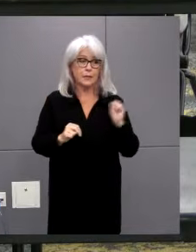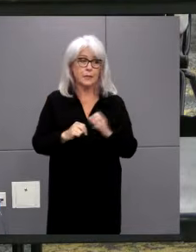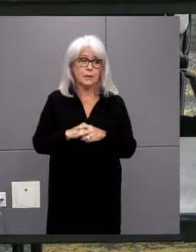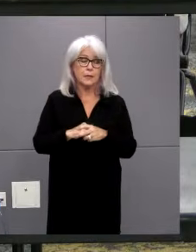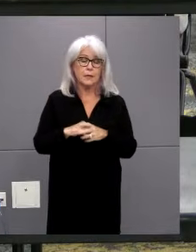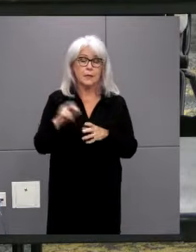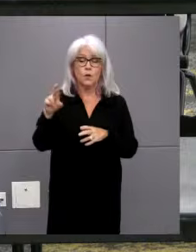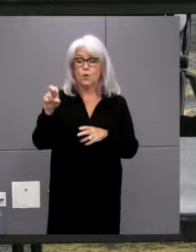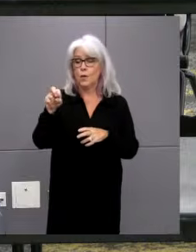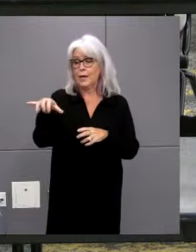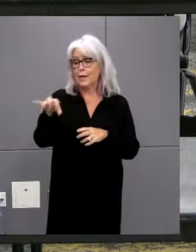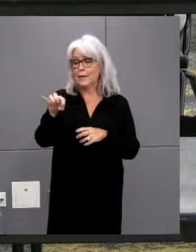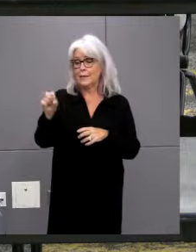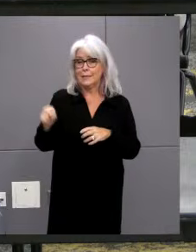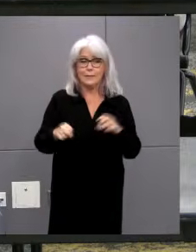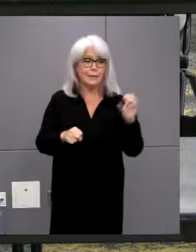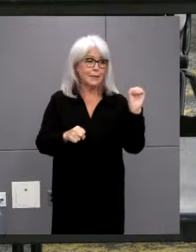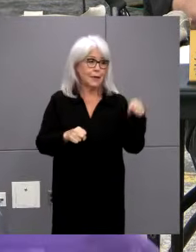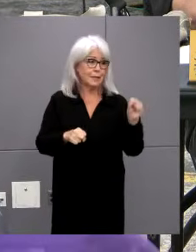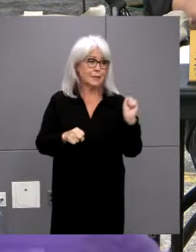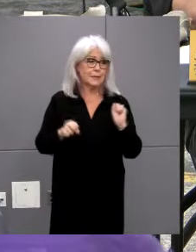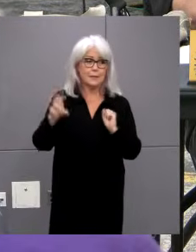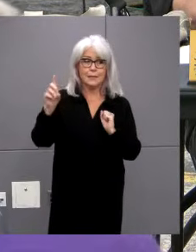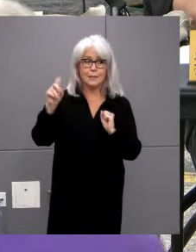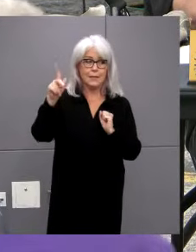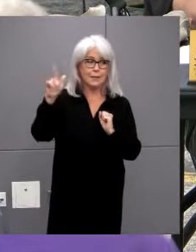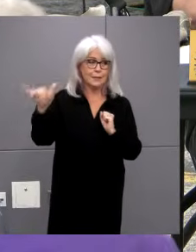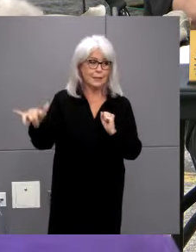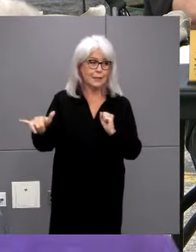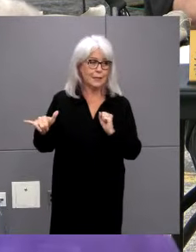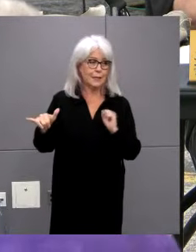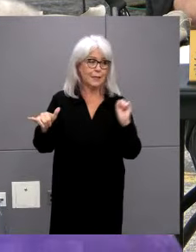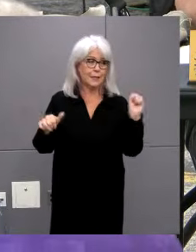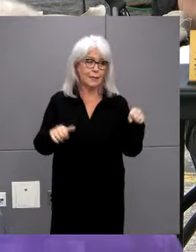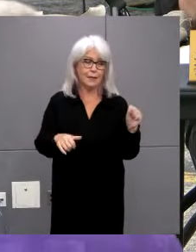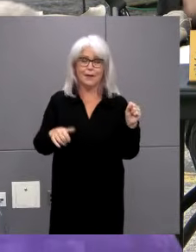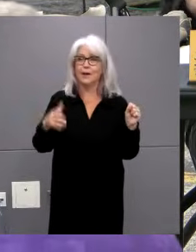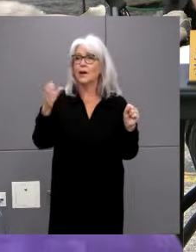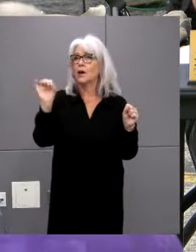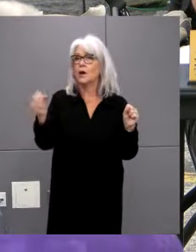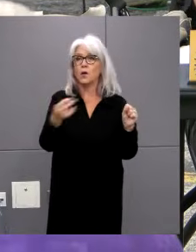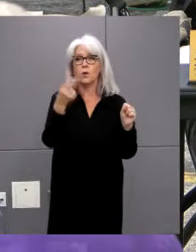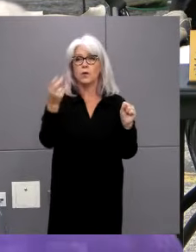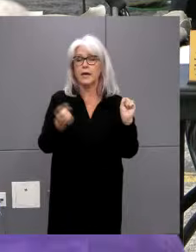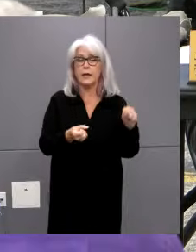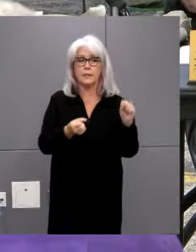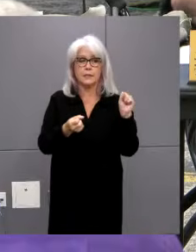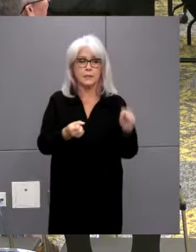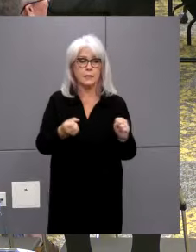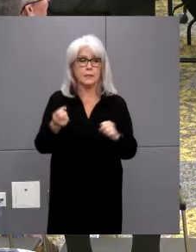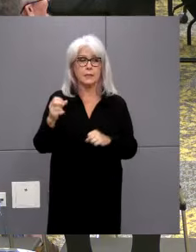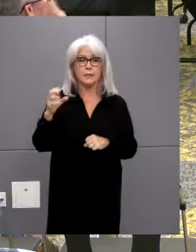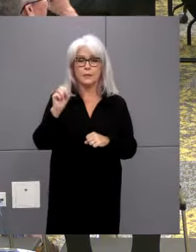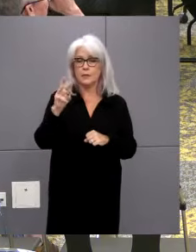Trustee Reyes, Yes. Trustee Daly, Oh, yes. and Chair Swanson.